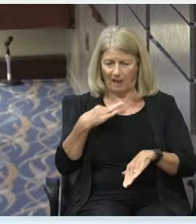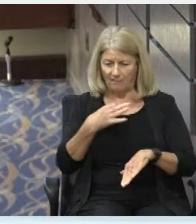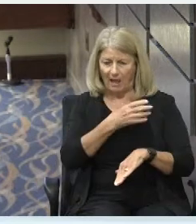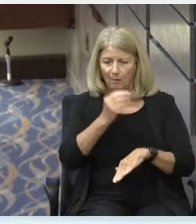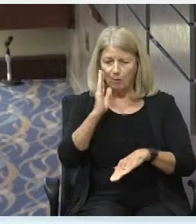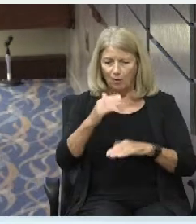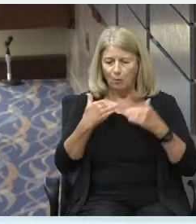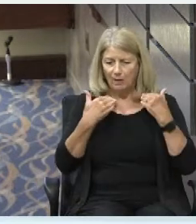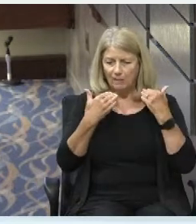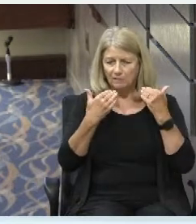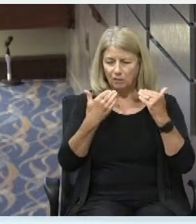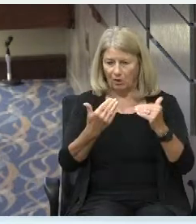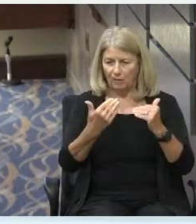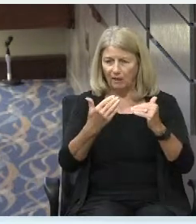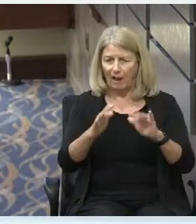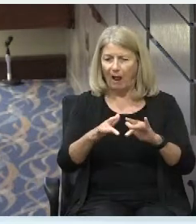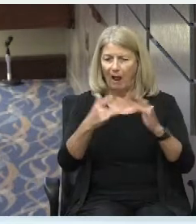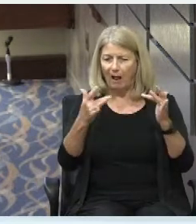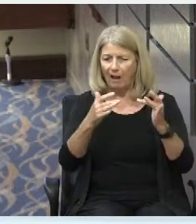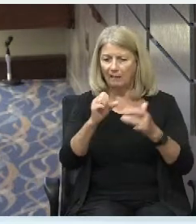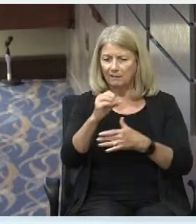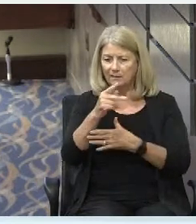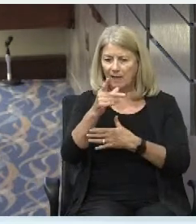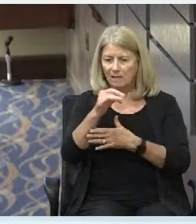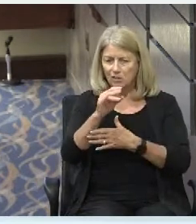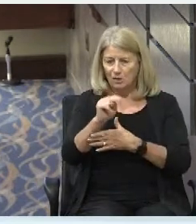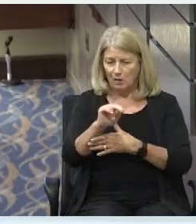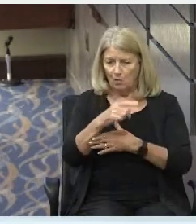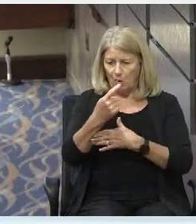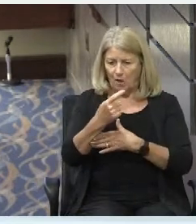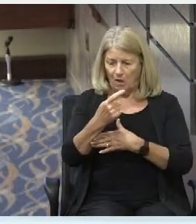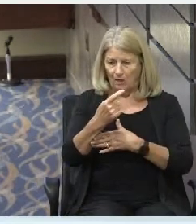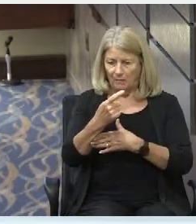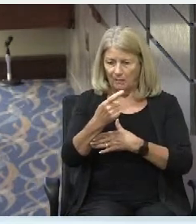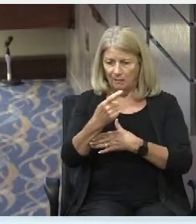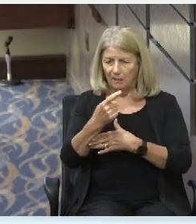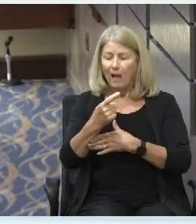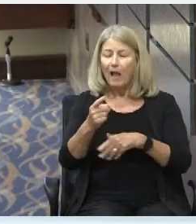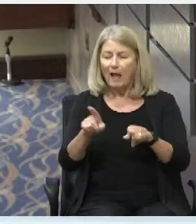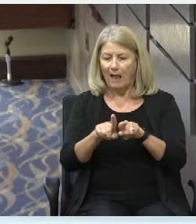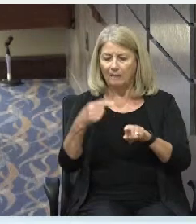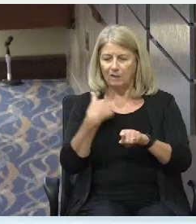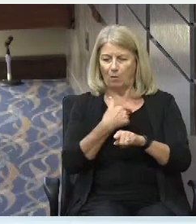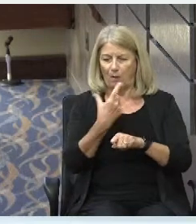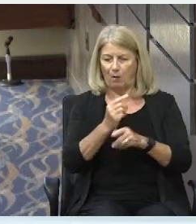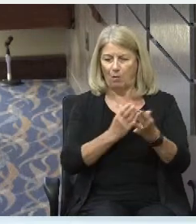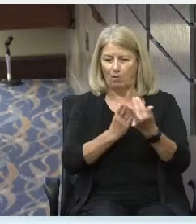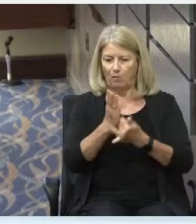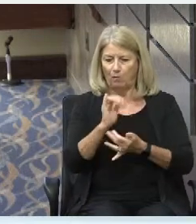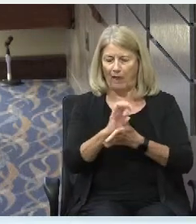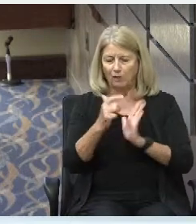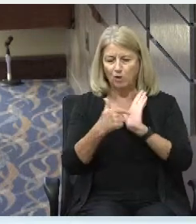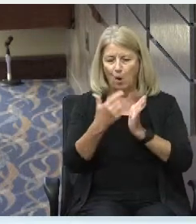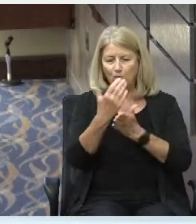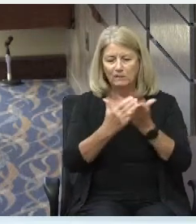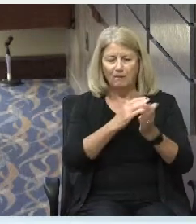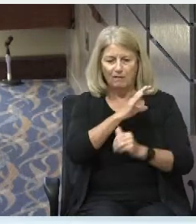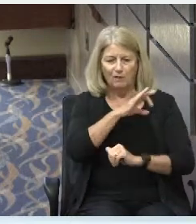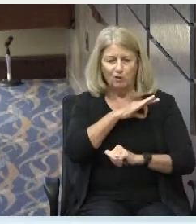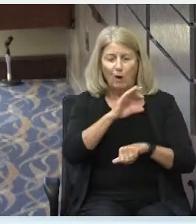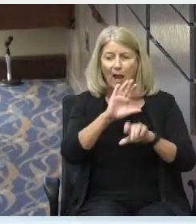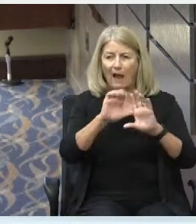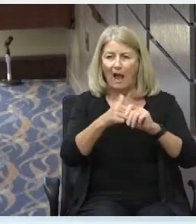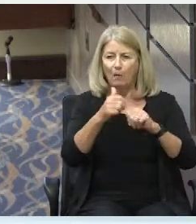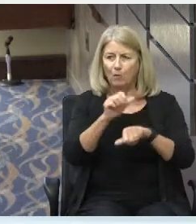star of the show is the highlights section where Monica will give us a demo of the live site itself and kind of go through it. So show us some of the features and functionality of the new